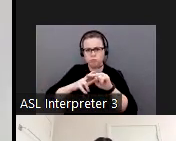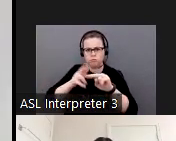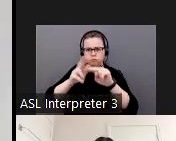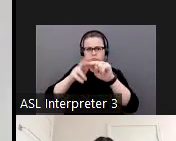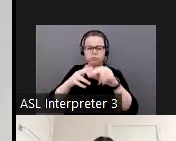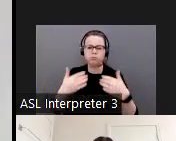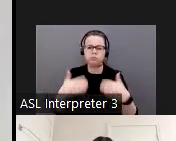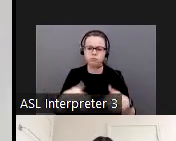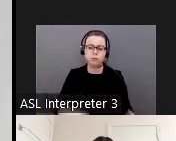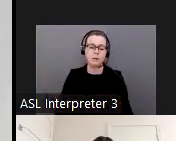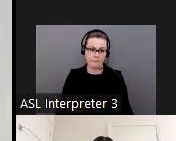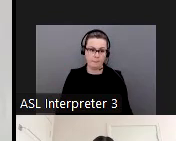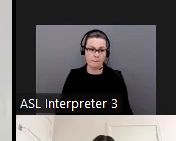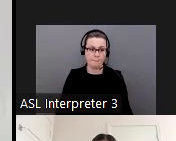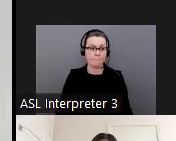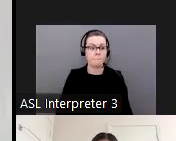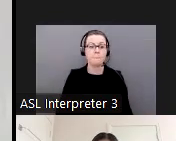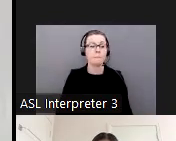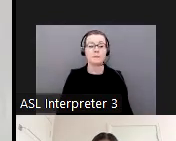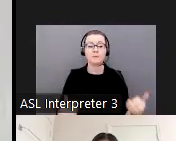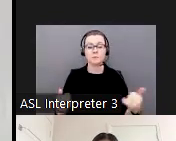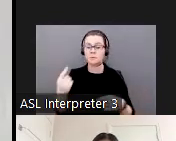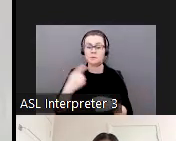And so this brings us to our project today.